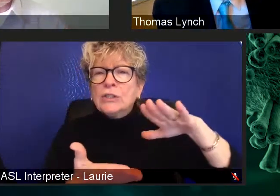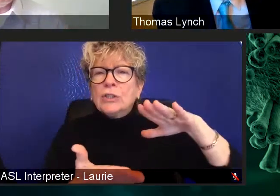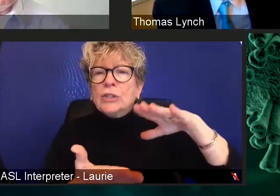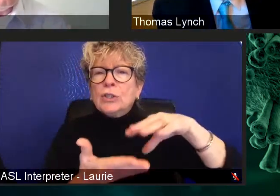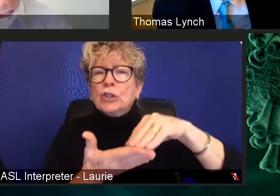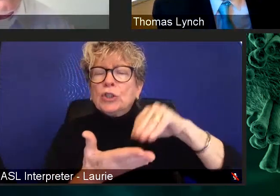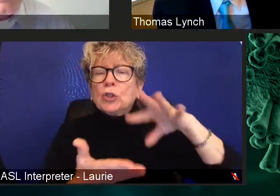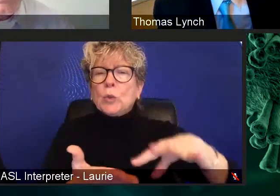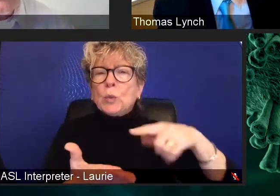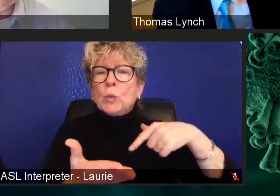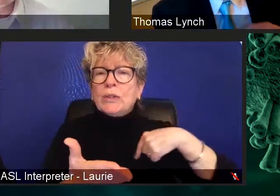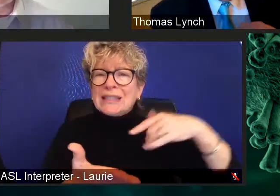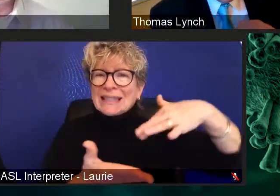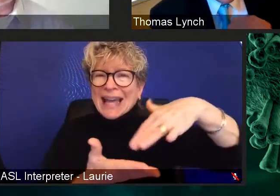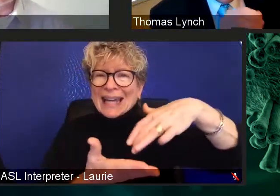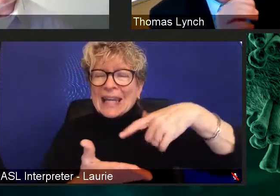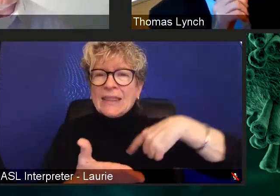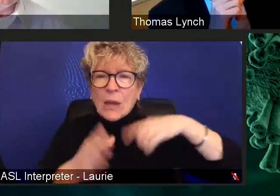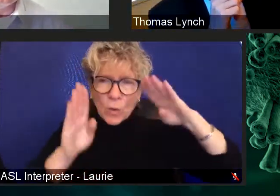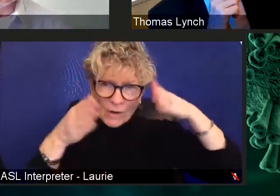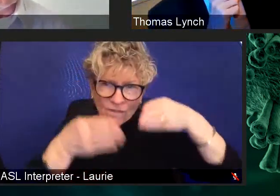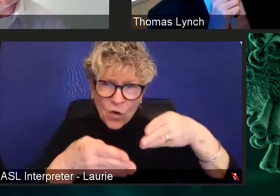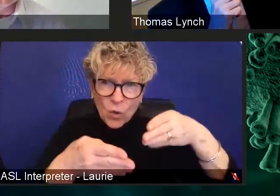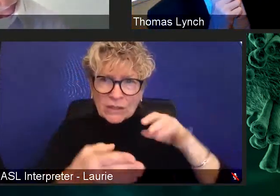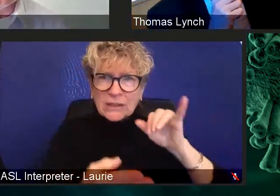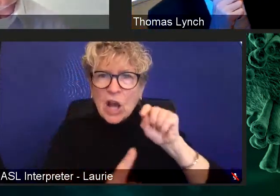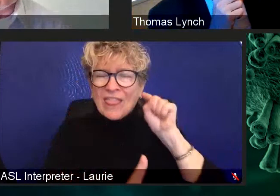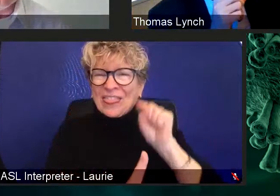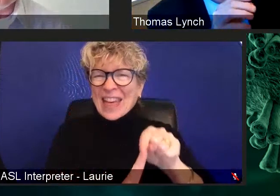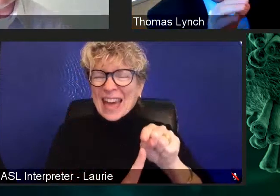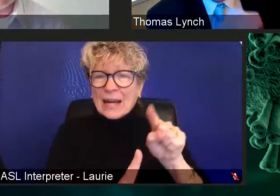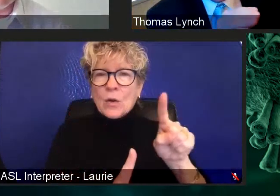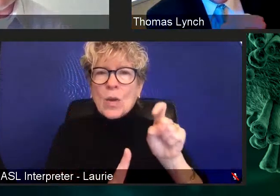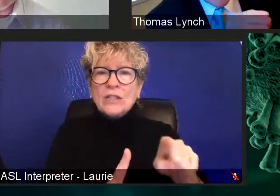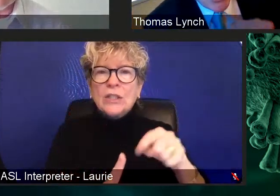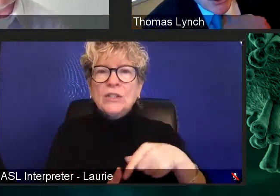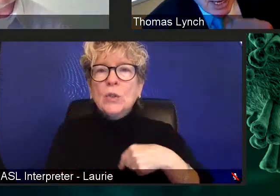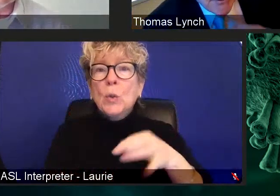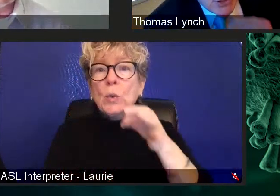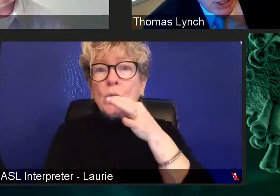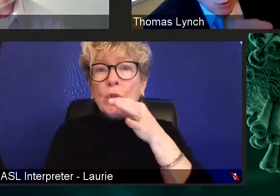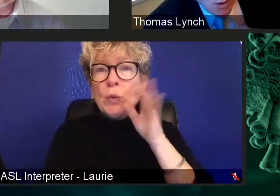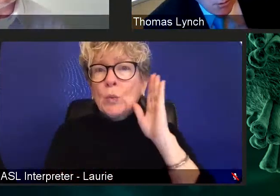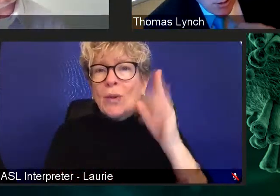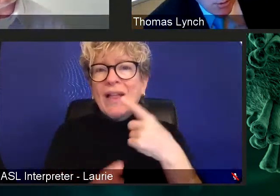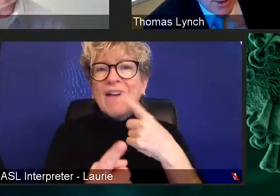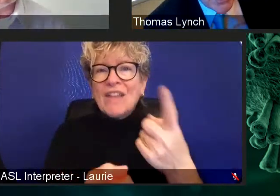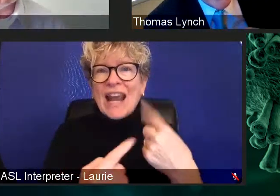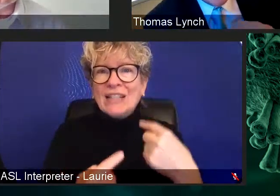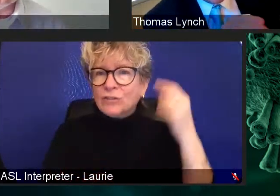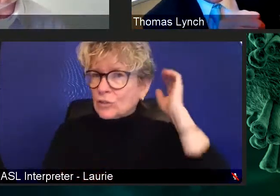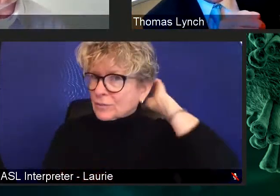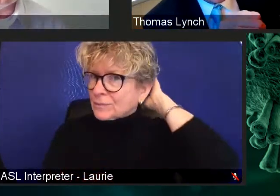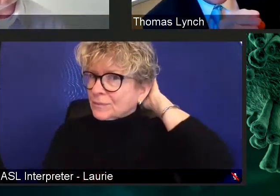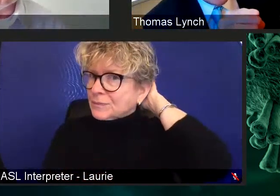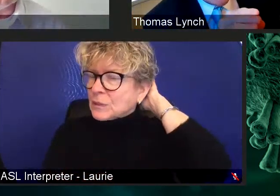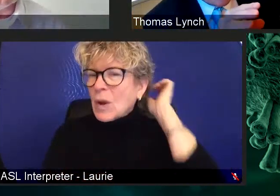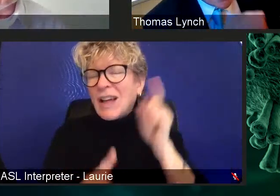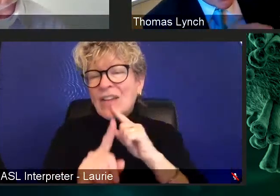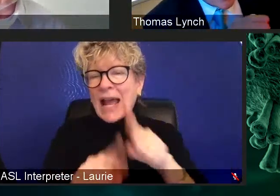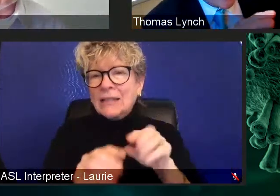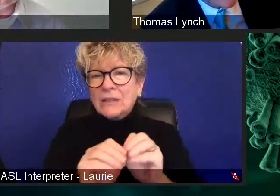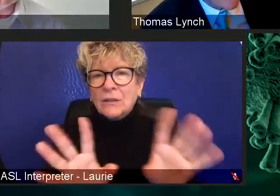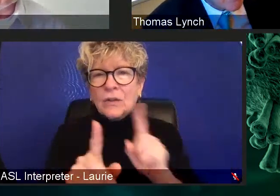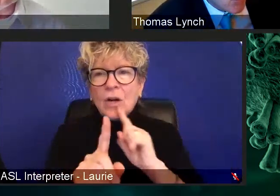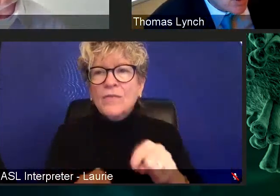explicitly on this very question. So stay tuned for a very definitive answer. And Jim, I want to just emphasize one more point.